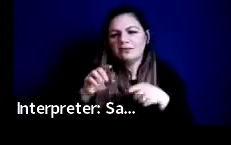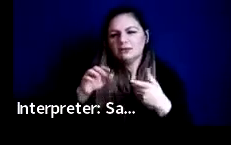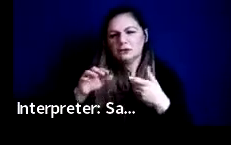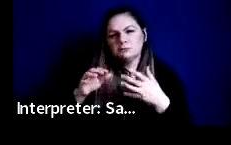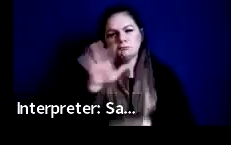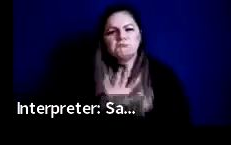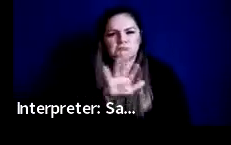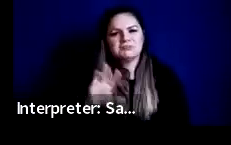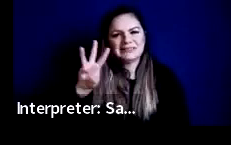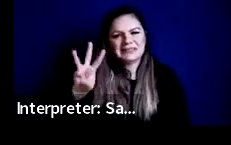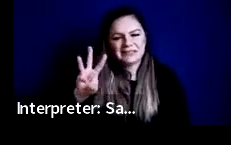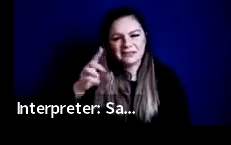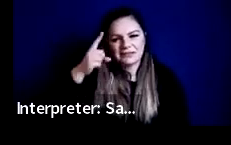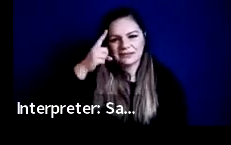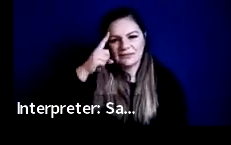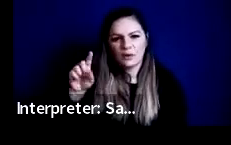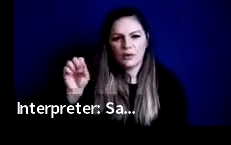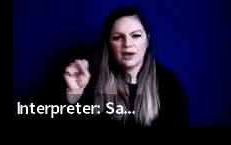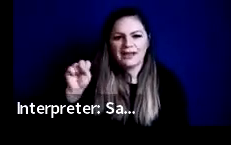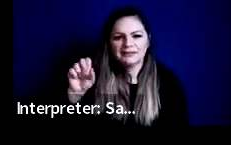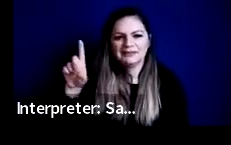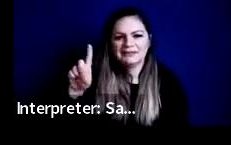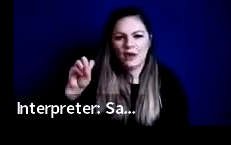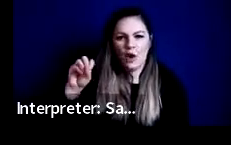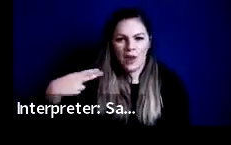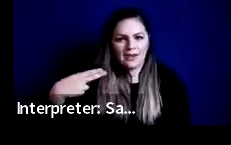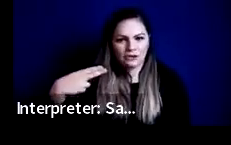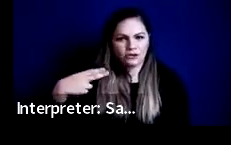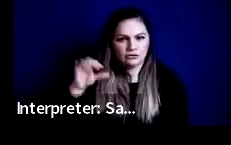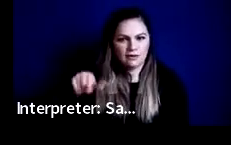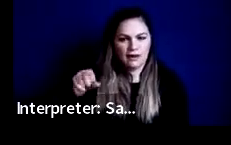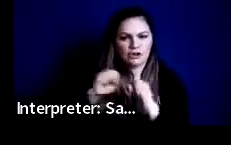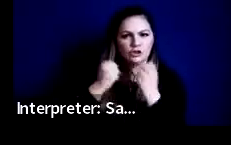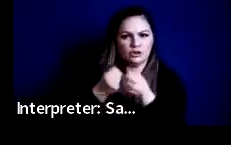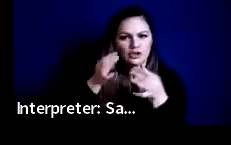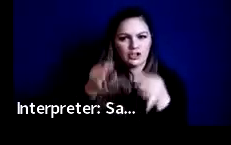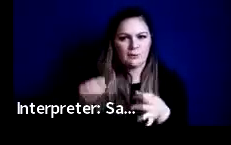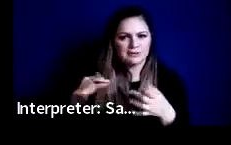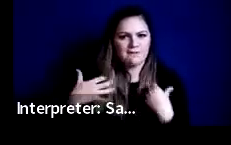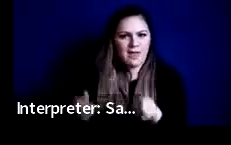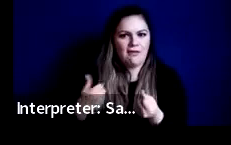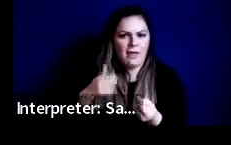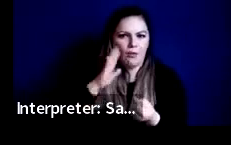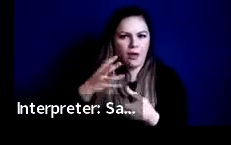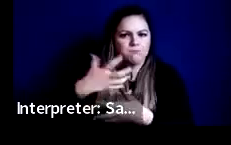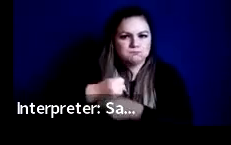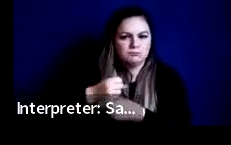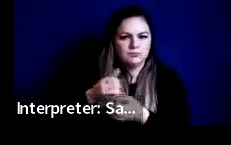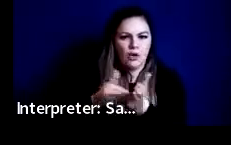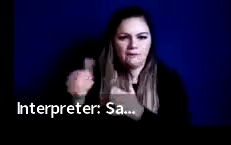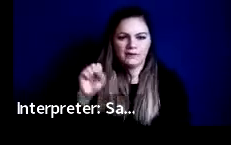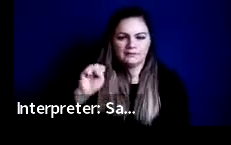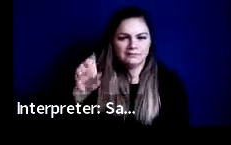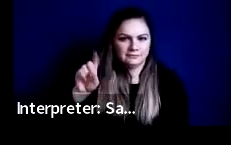for SDOH, which you'll hear us call social determinants of health here and there. Understand OUD